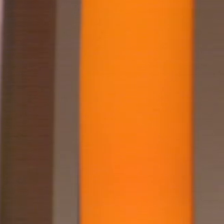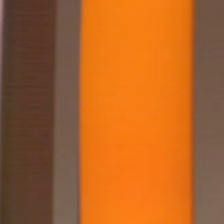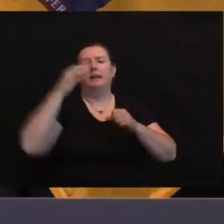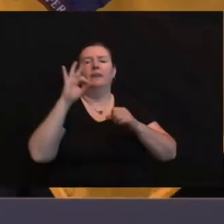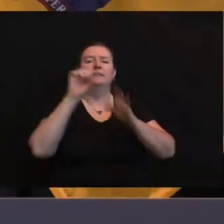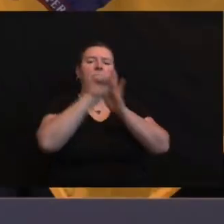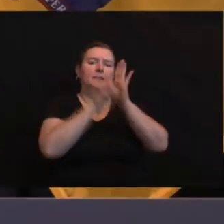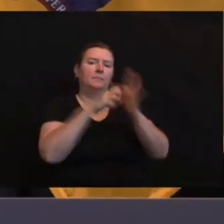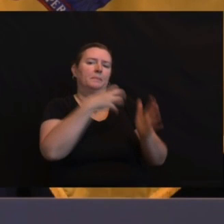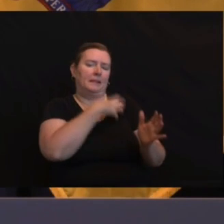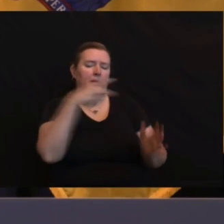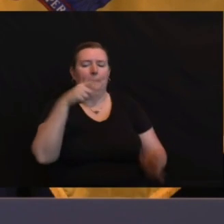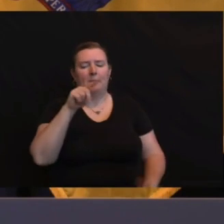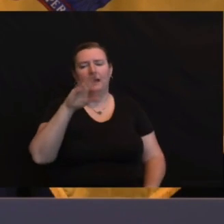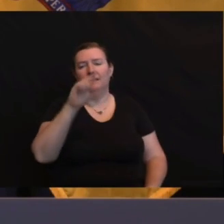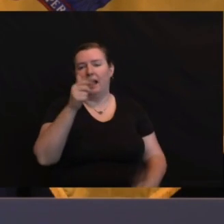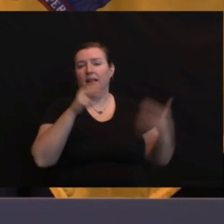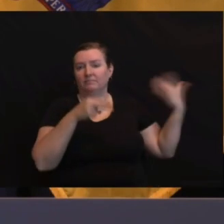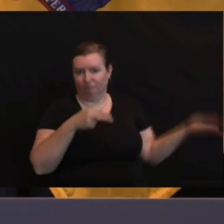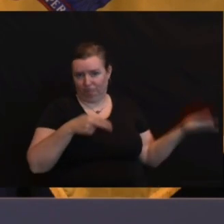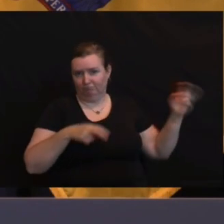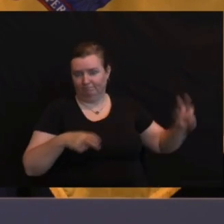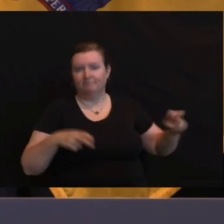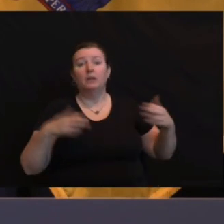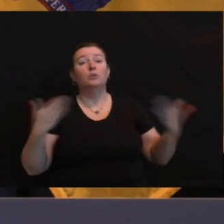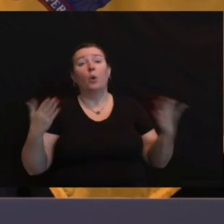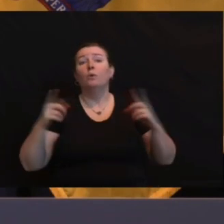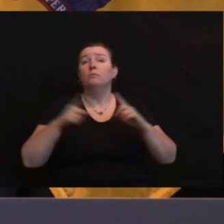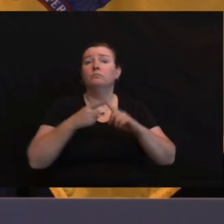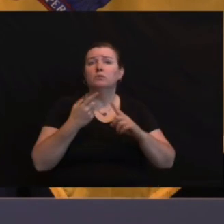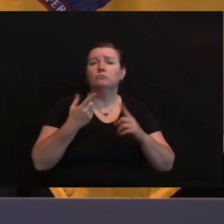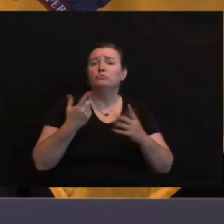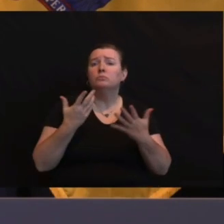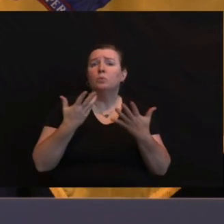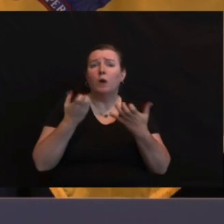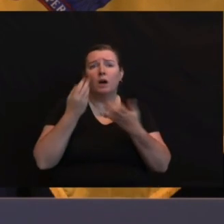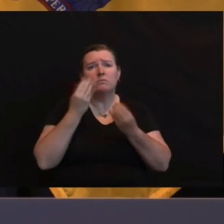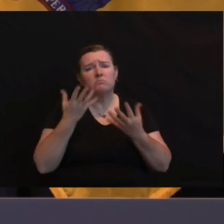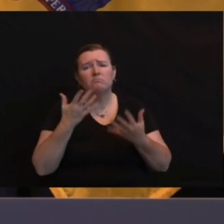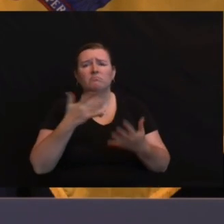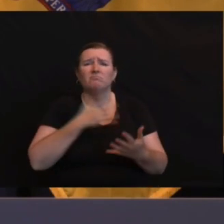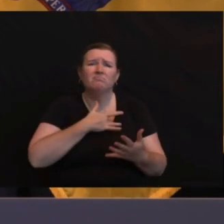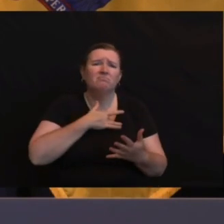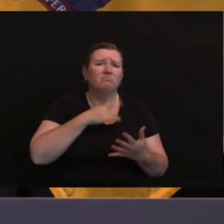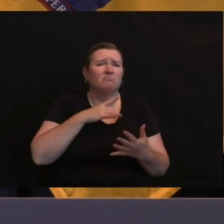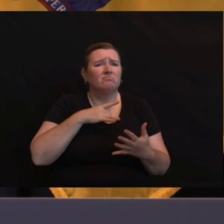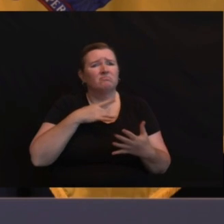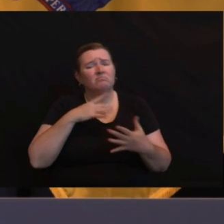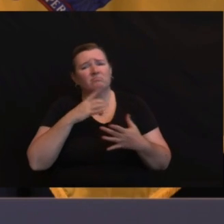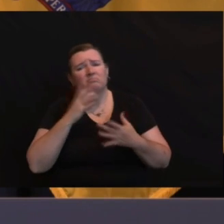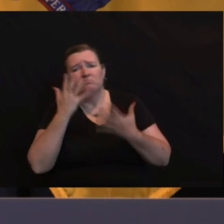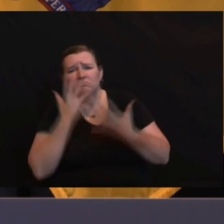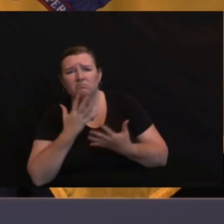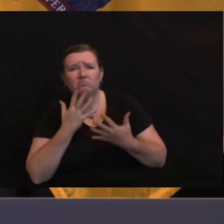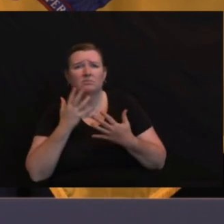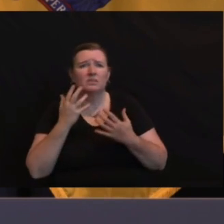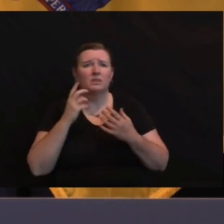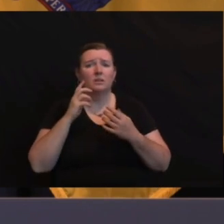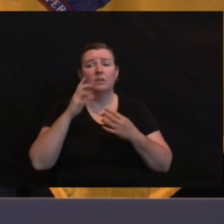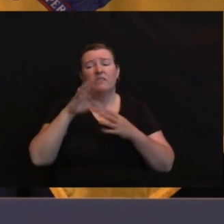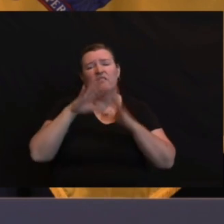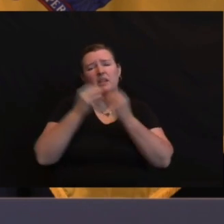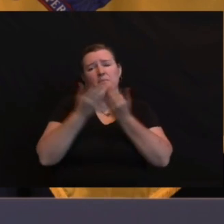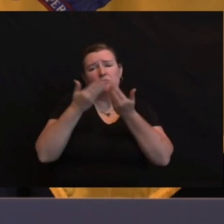right now. With a heavy heart, I want to send my condolences to the families of the victims of the horrific fire in Elizabeth on